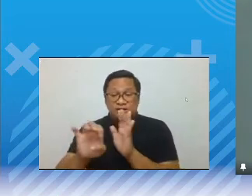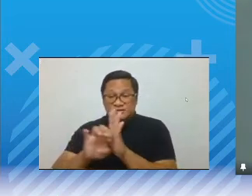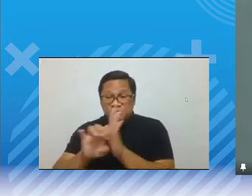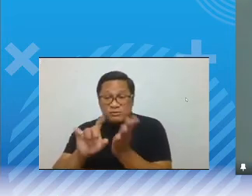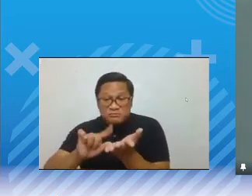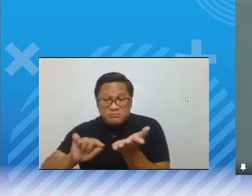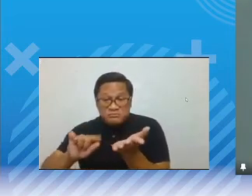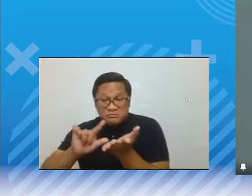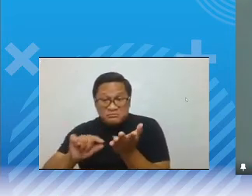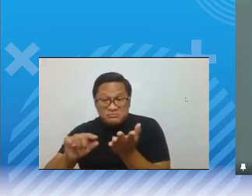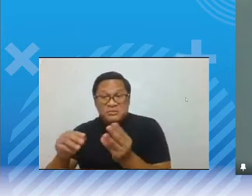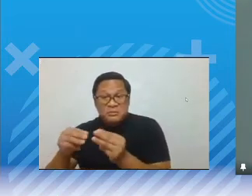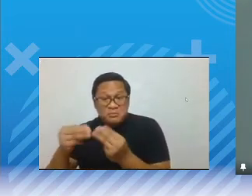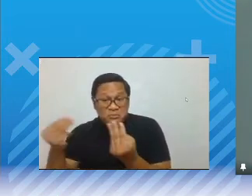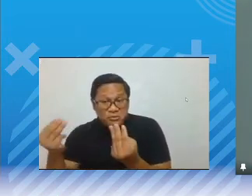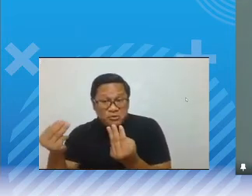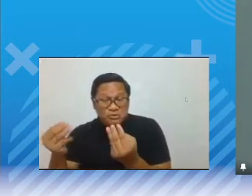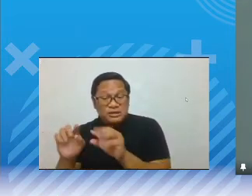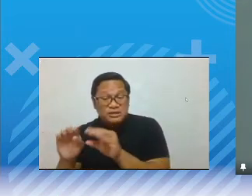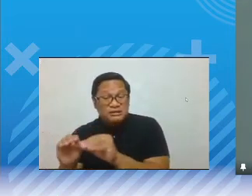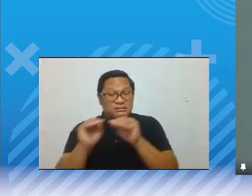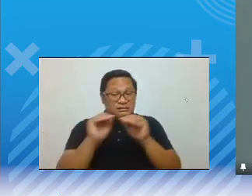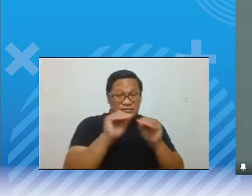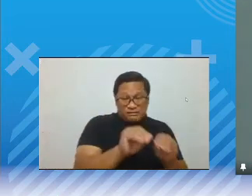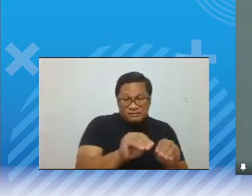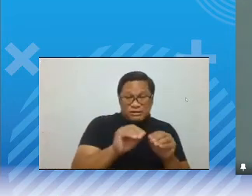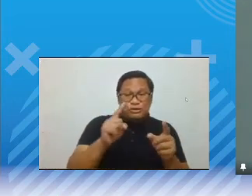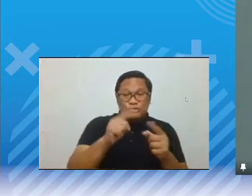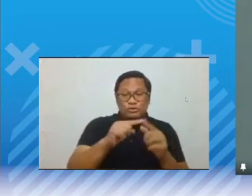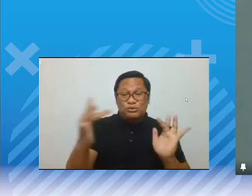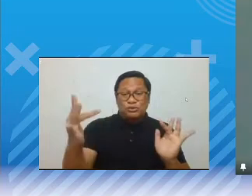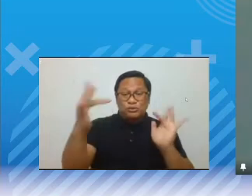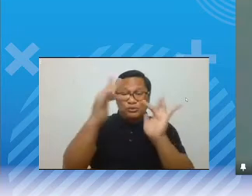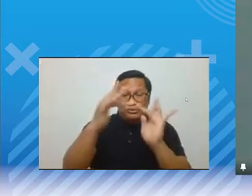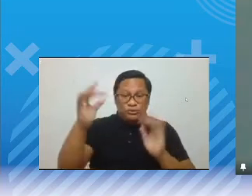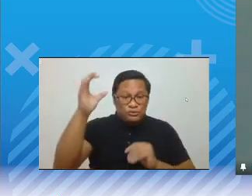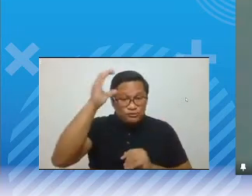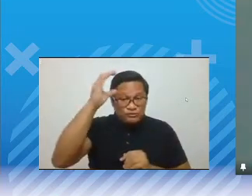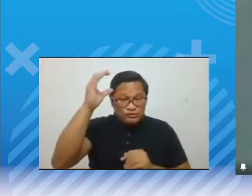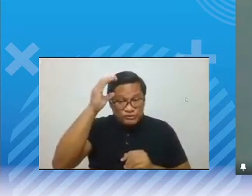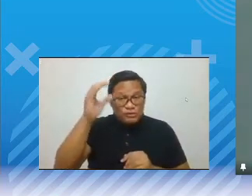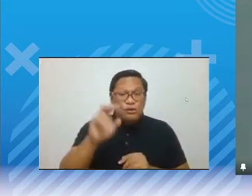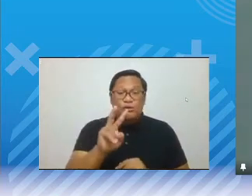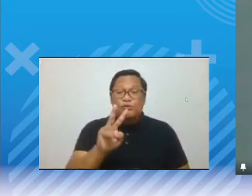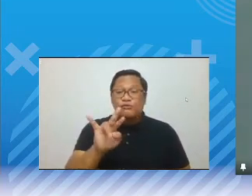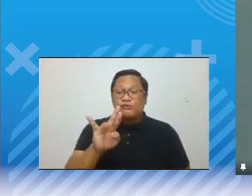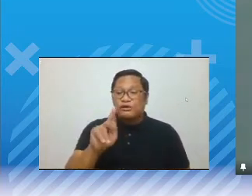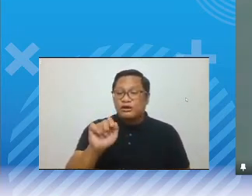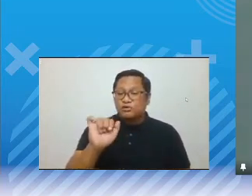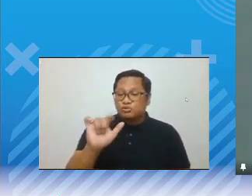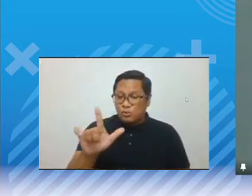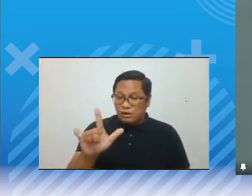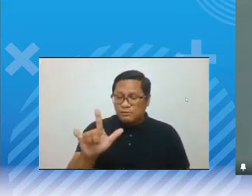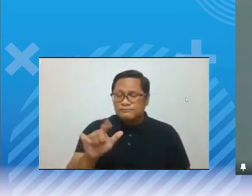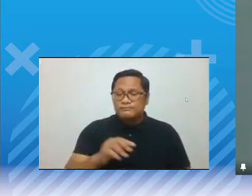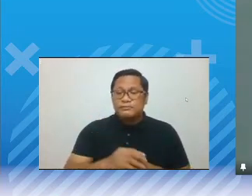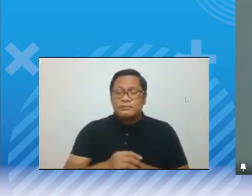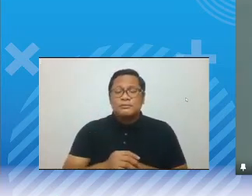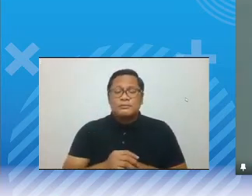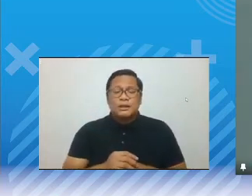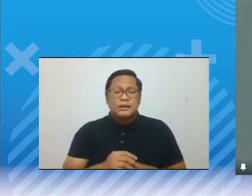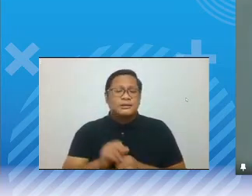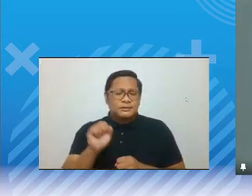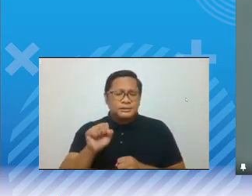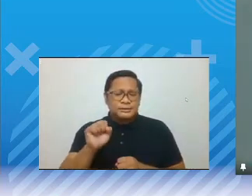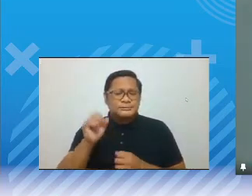and notes doon sa digital or virtual platform. So, another nabanggit din